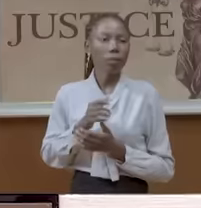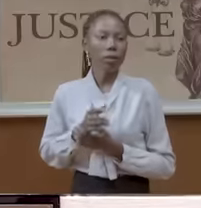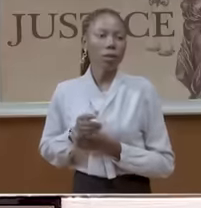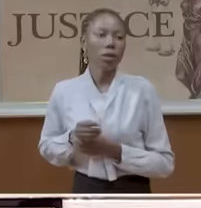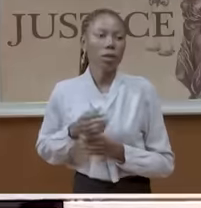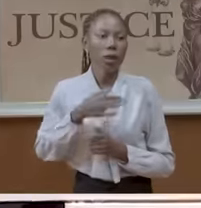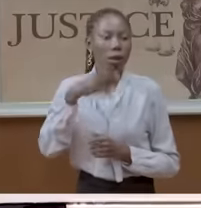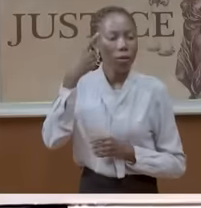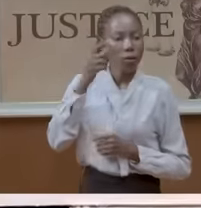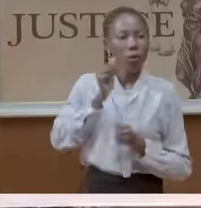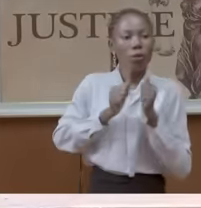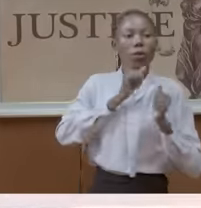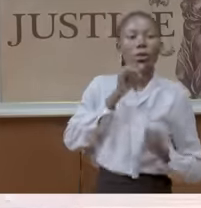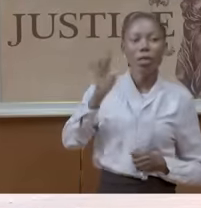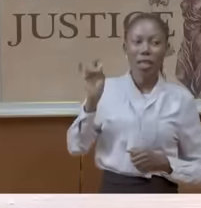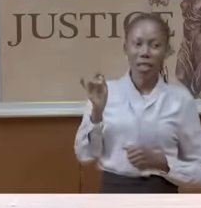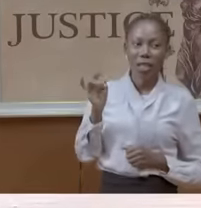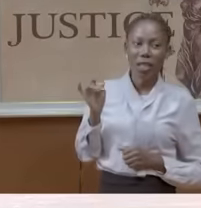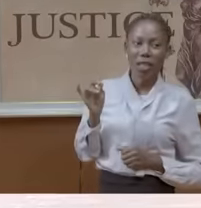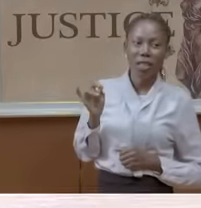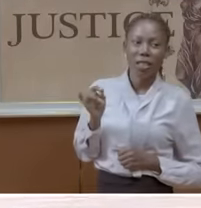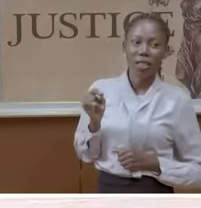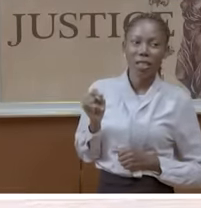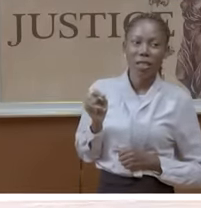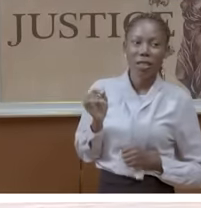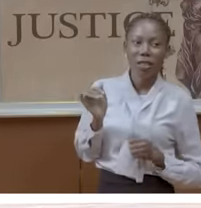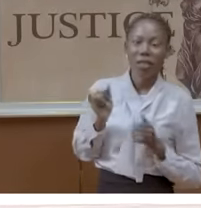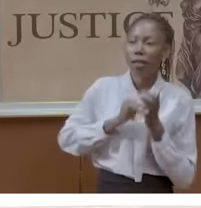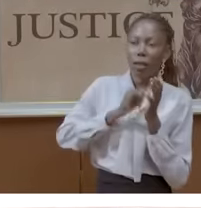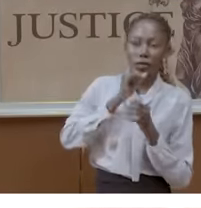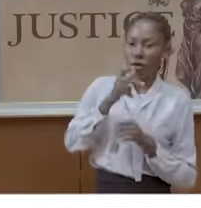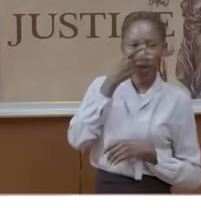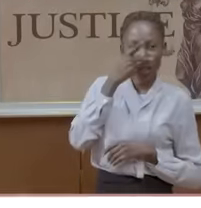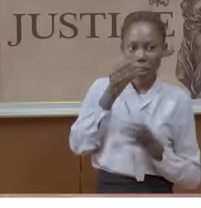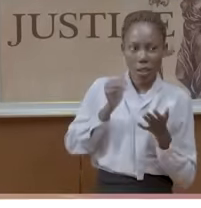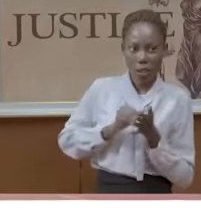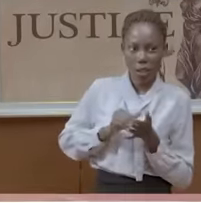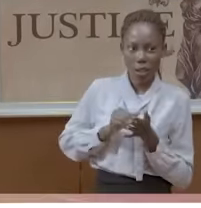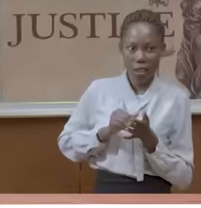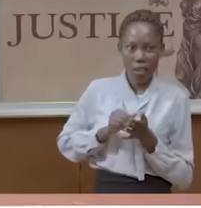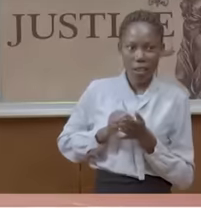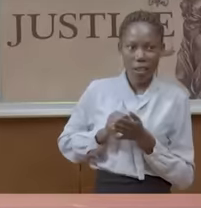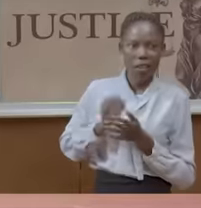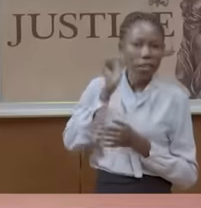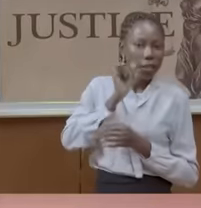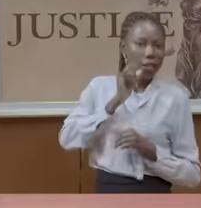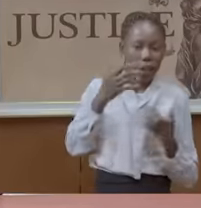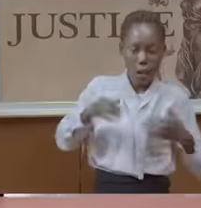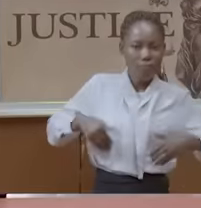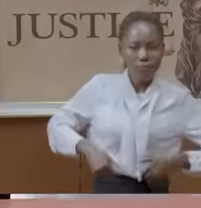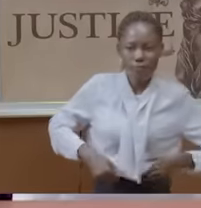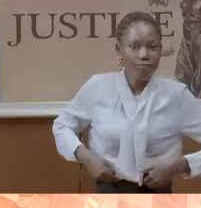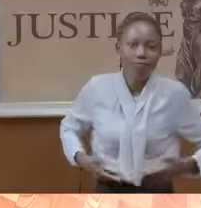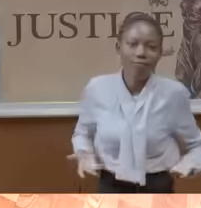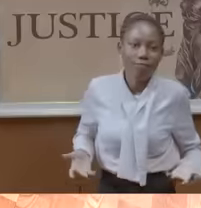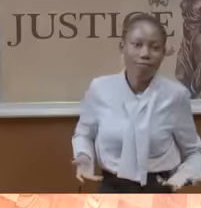For the one that is 18 years old, that's not a minor. He's considered a young man, a man